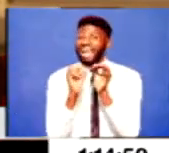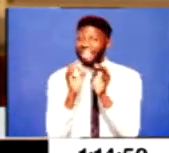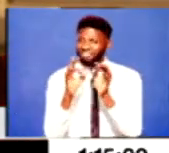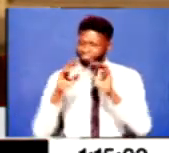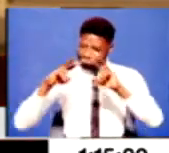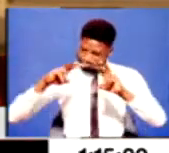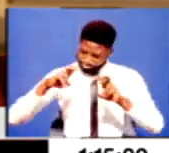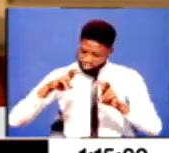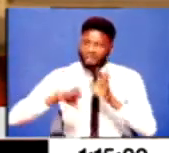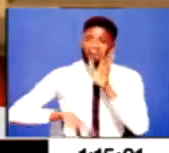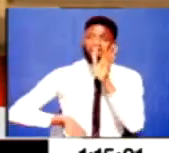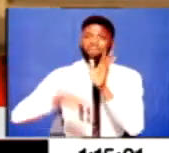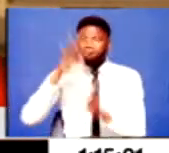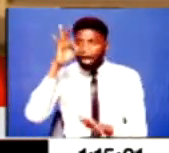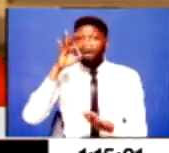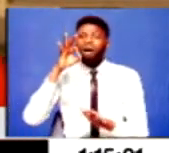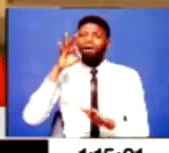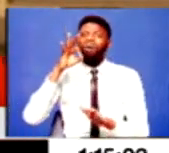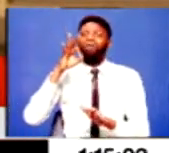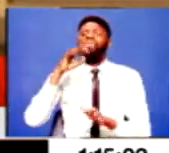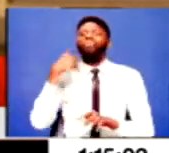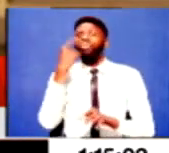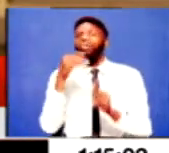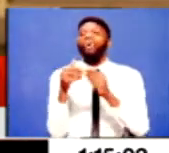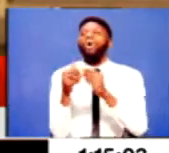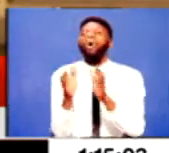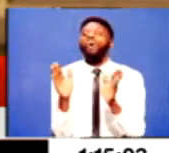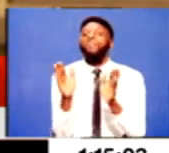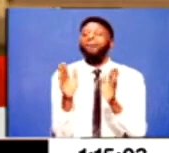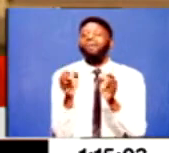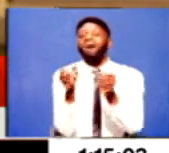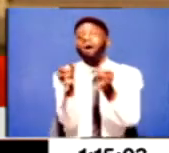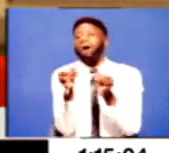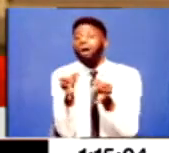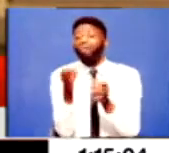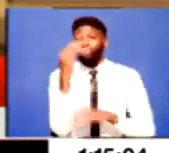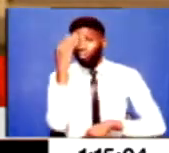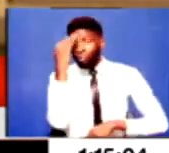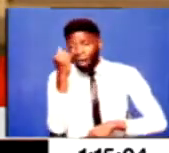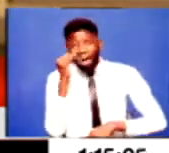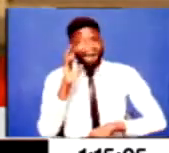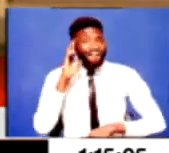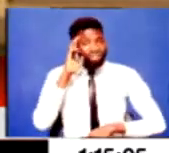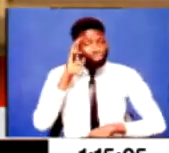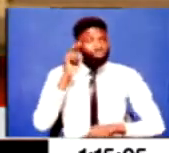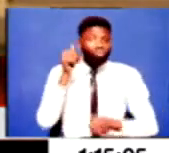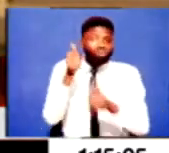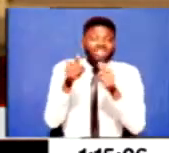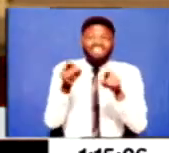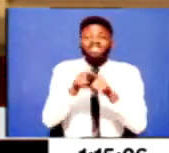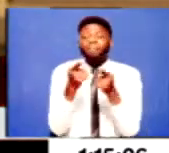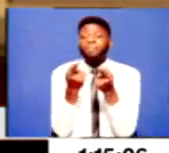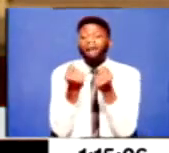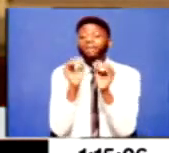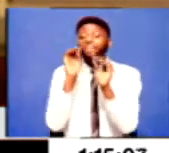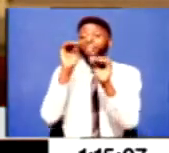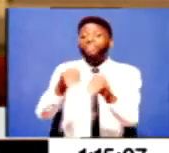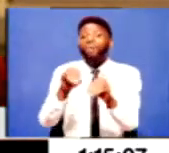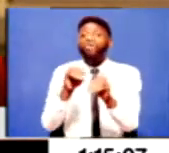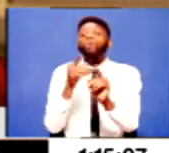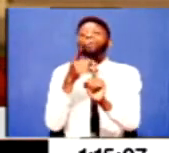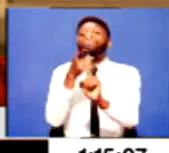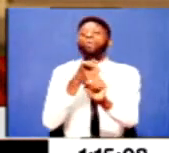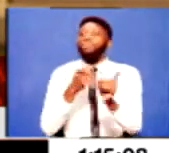ulifungua hiyo account nini, ni kwa sababu gani, na pesa ambayo imeingia huku ilitoka wapi? Kwa